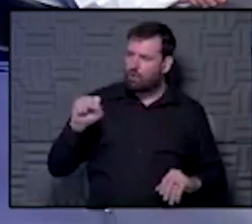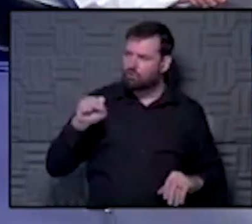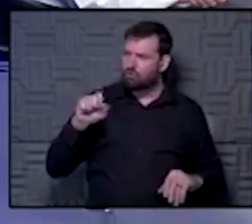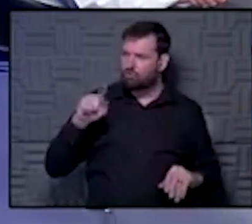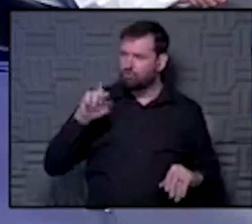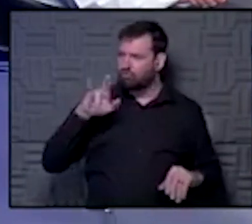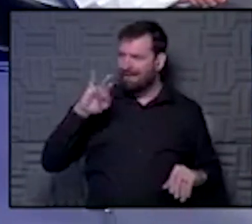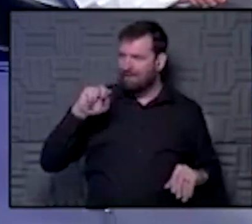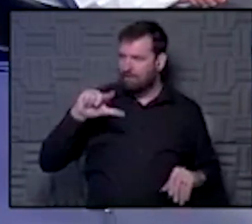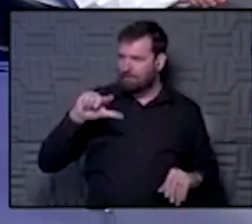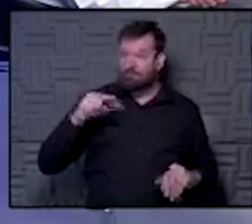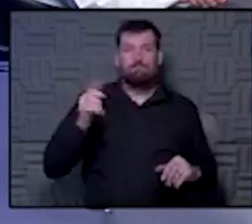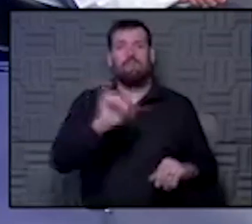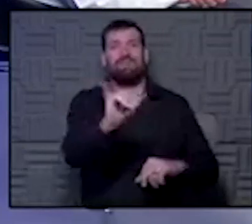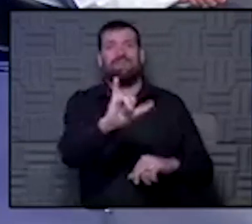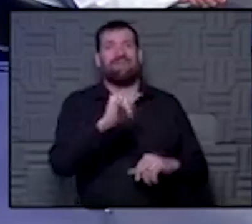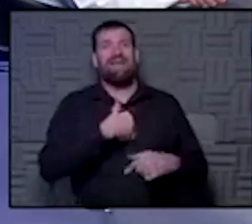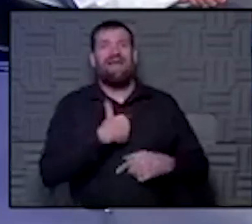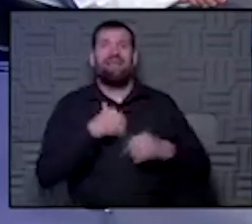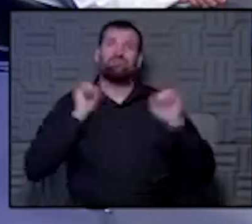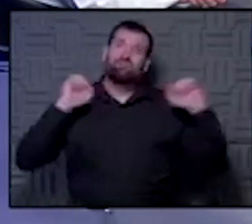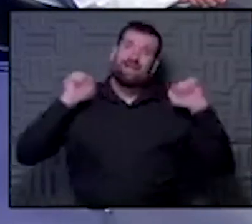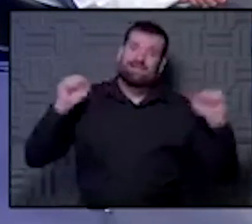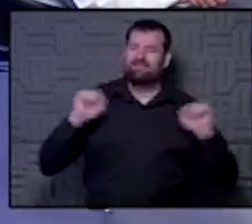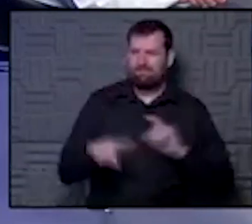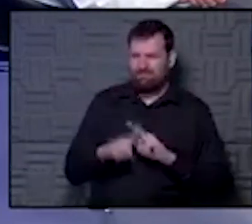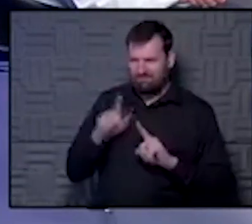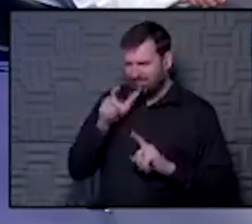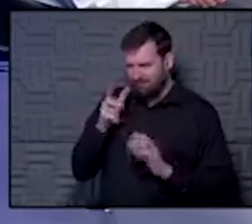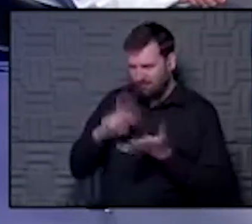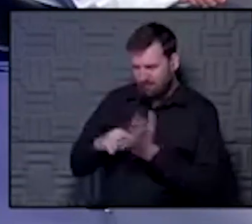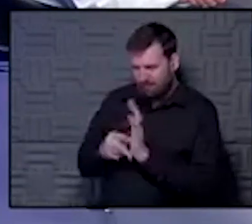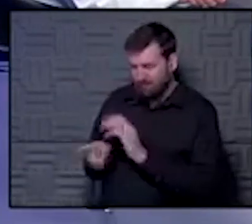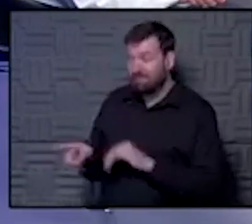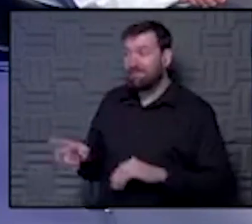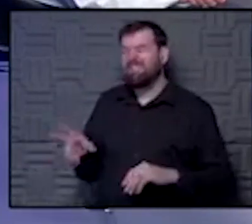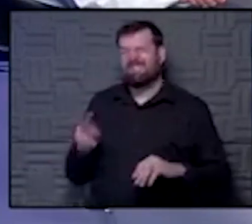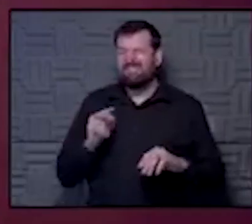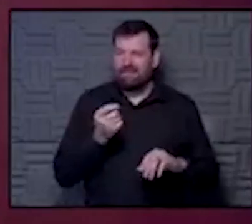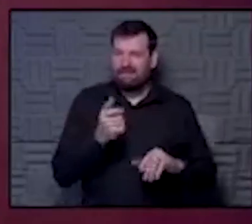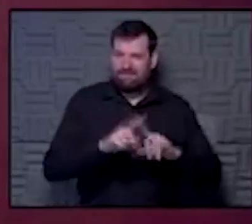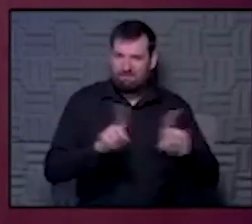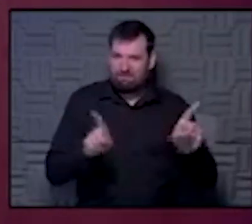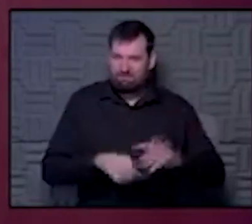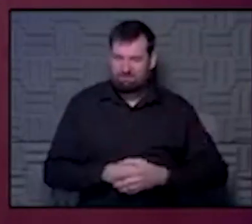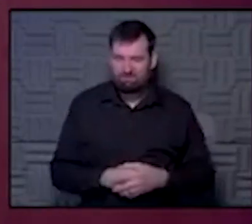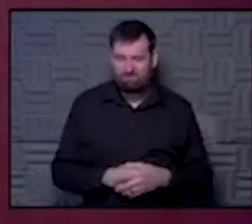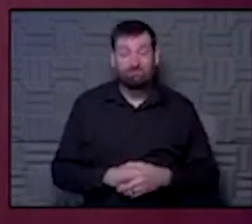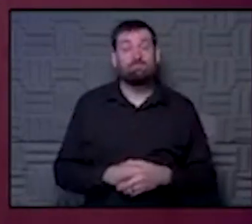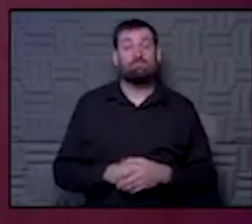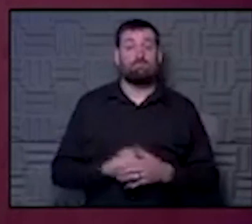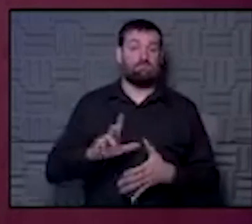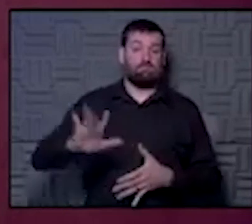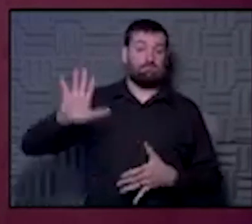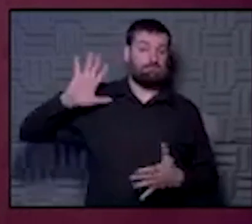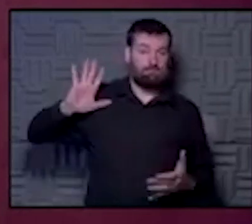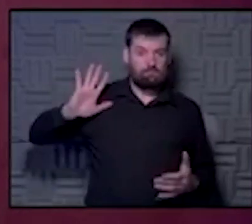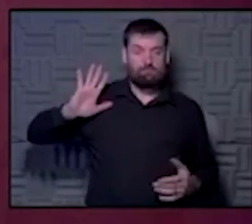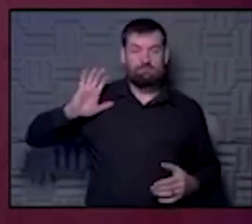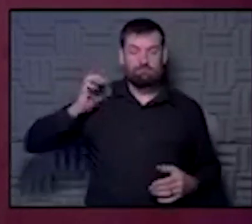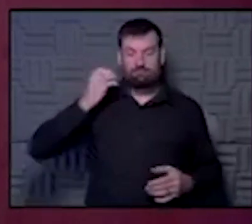think of cross-training is how I exercise. Yeah. But I don't think that's what you're talking about. No, a little different. Yeah, a little different. You know, early on,